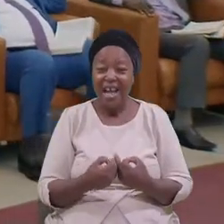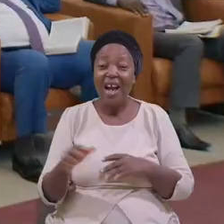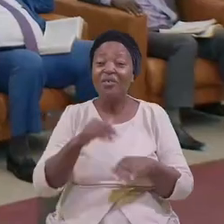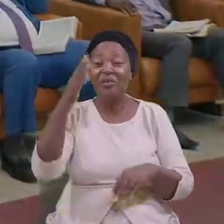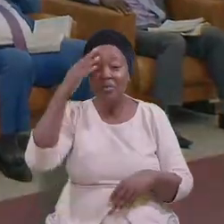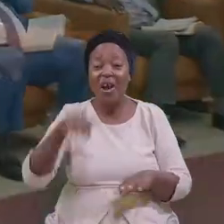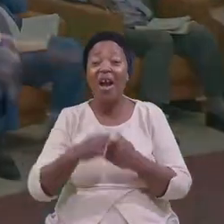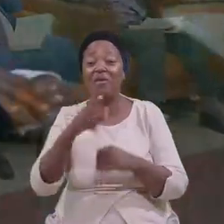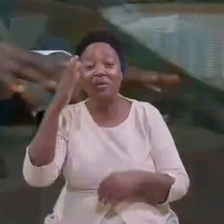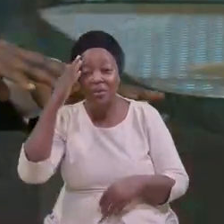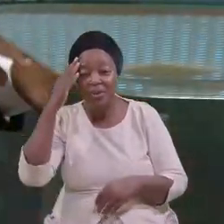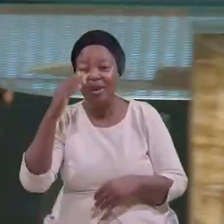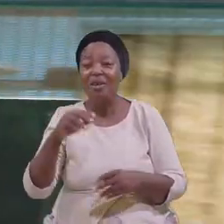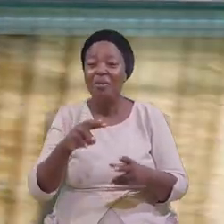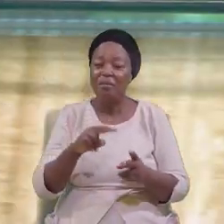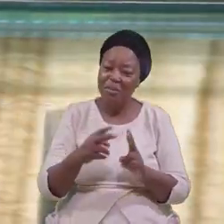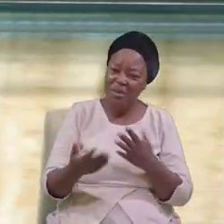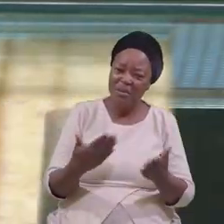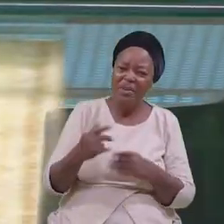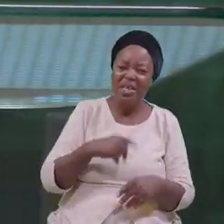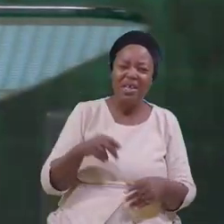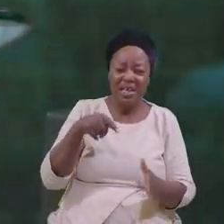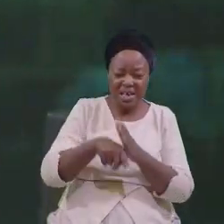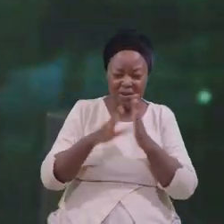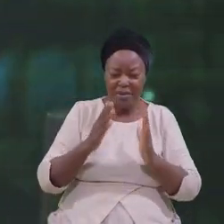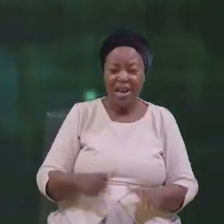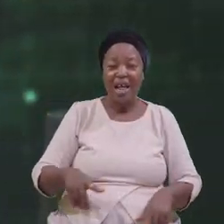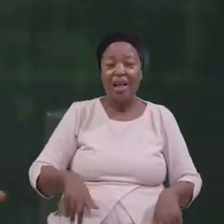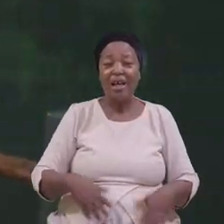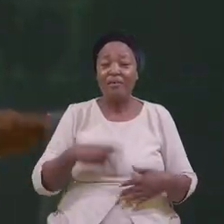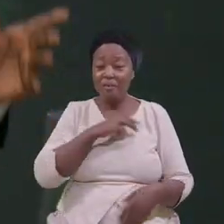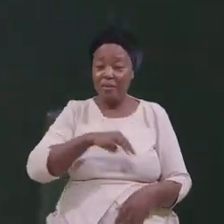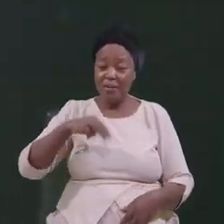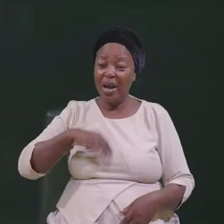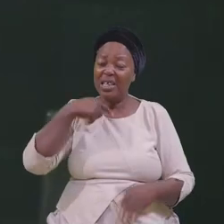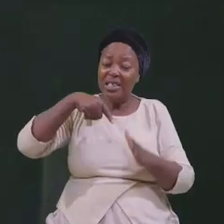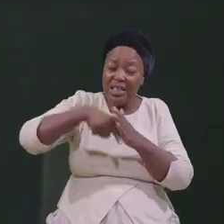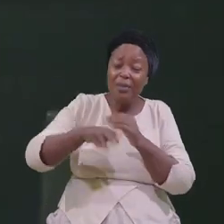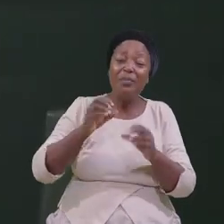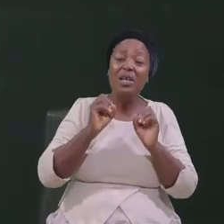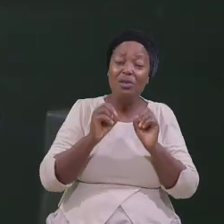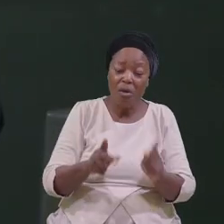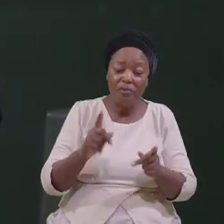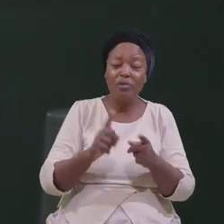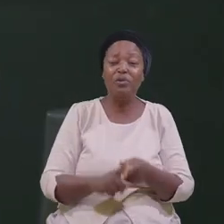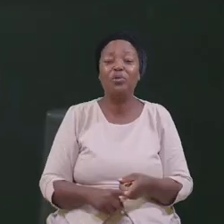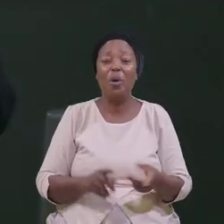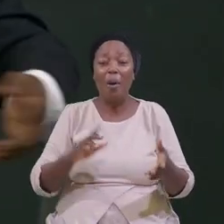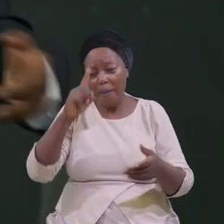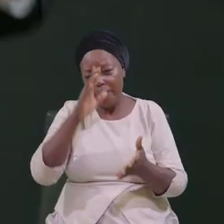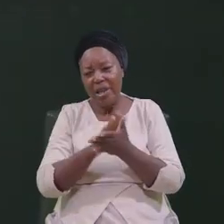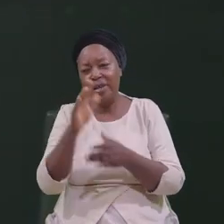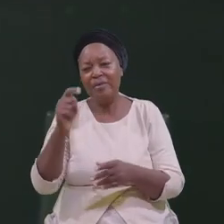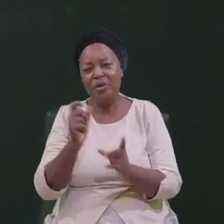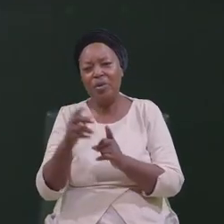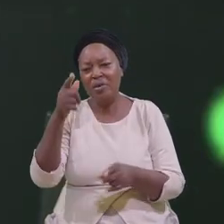How do you know whether a DEEPERLIFE member is deep enough to believe the word of God? Not